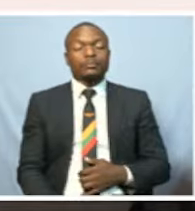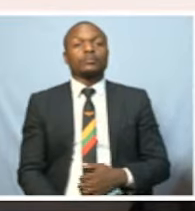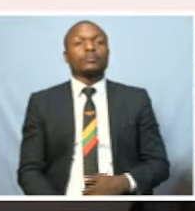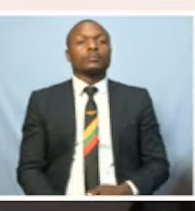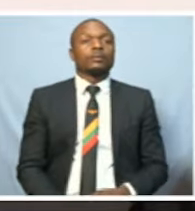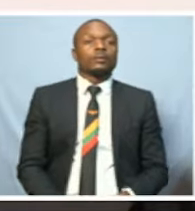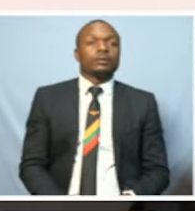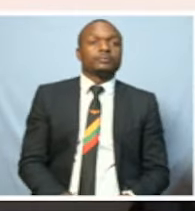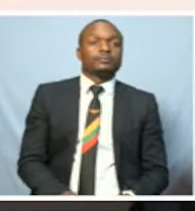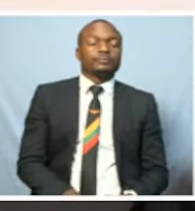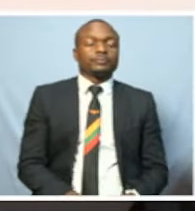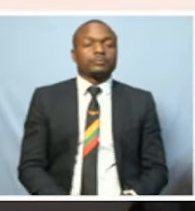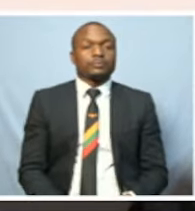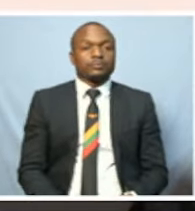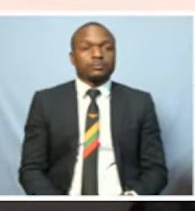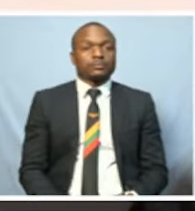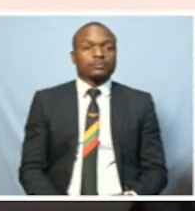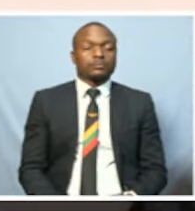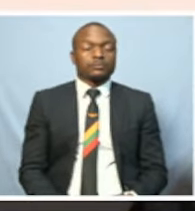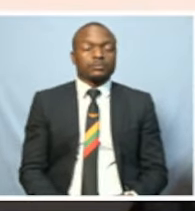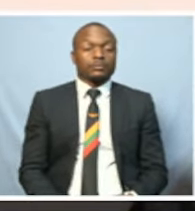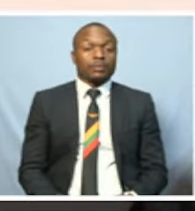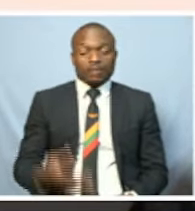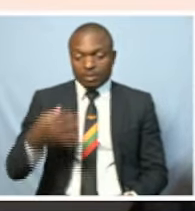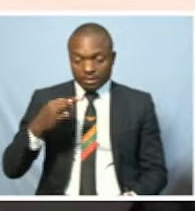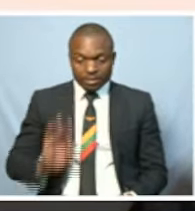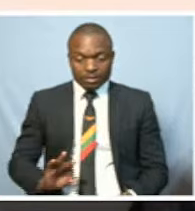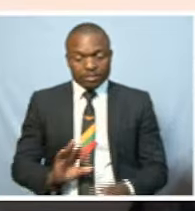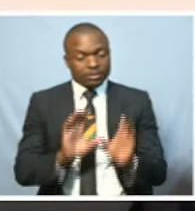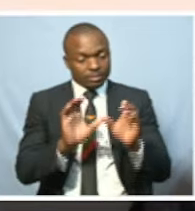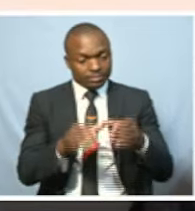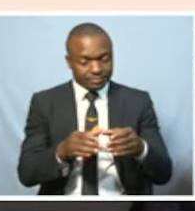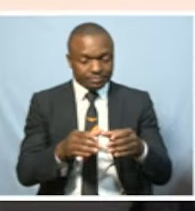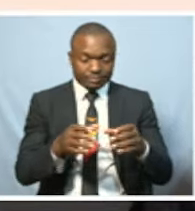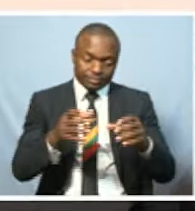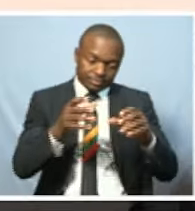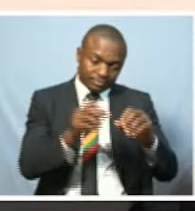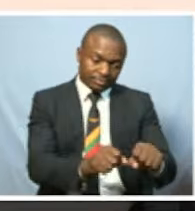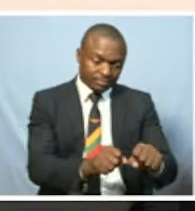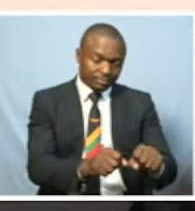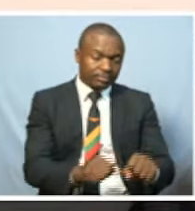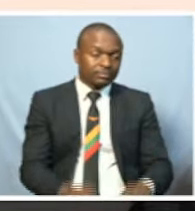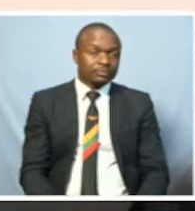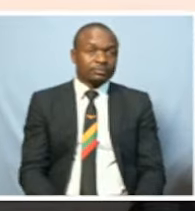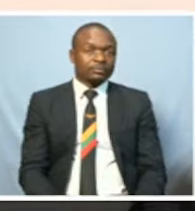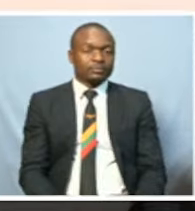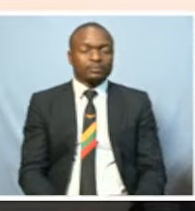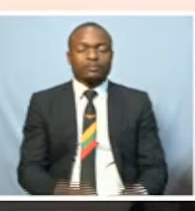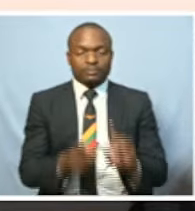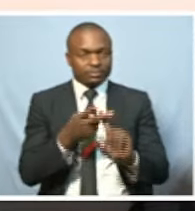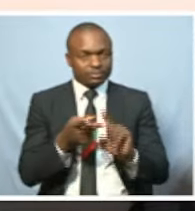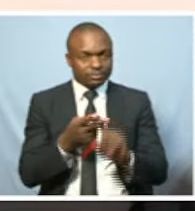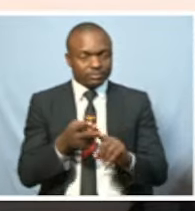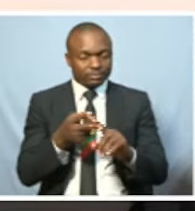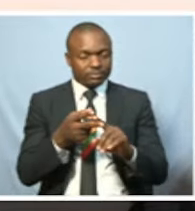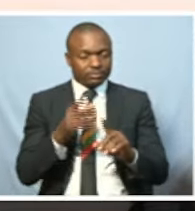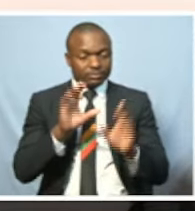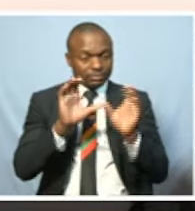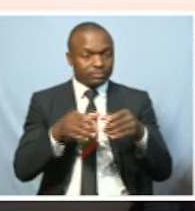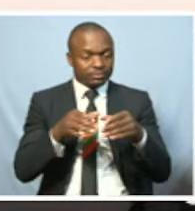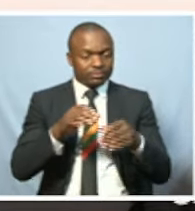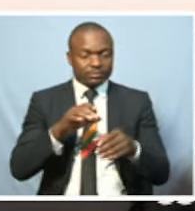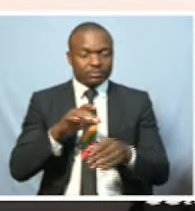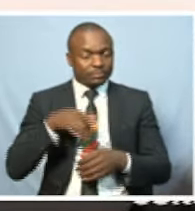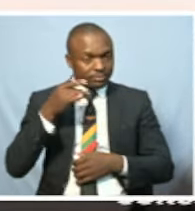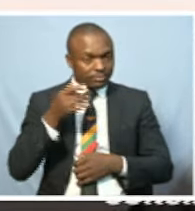who accrue to the community. On the second one, the committee felt that since we had now acquired our own earth-moving equipment